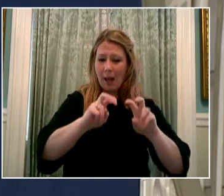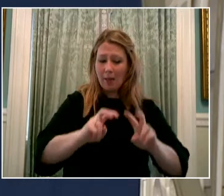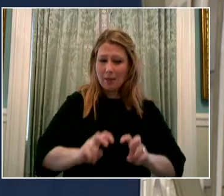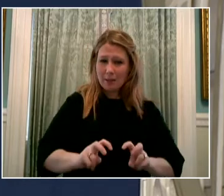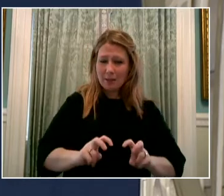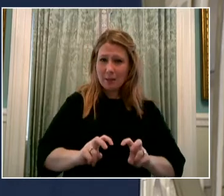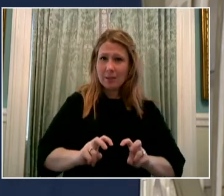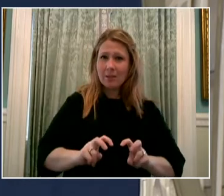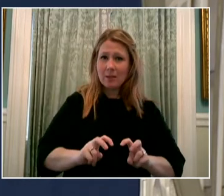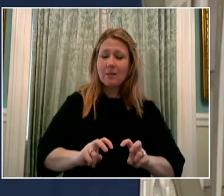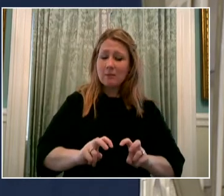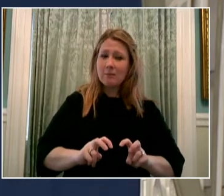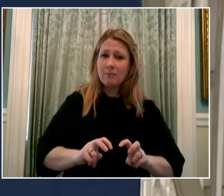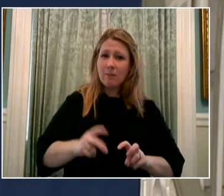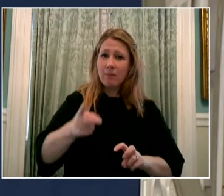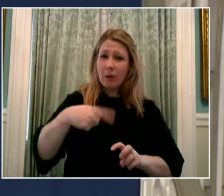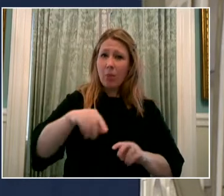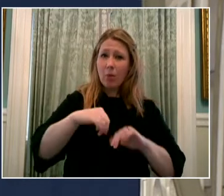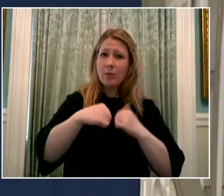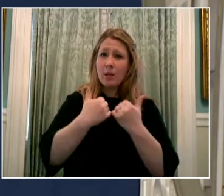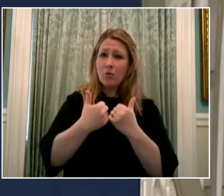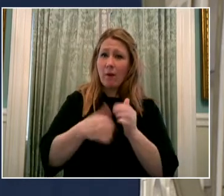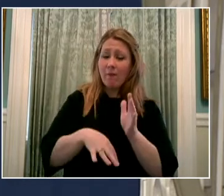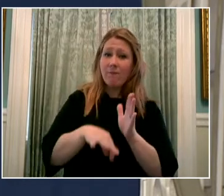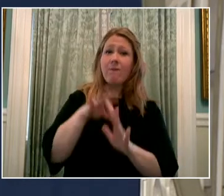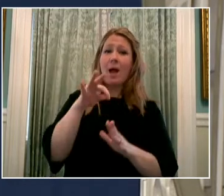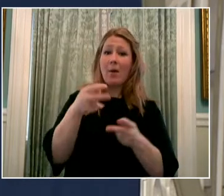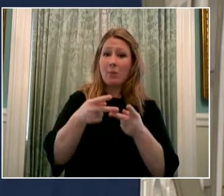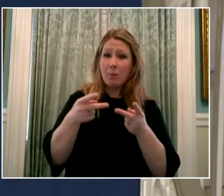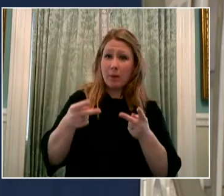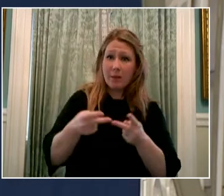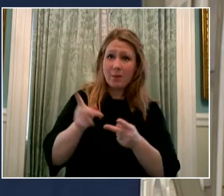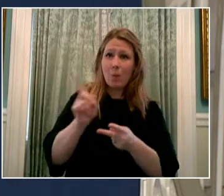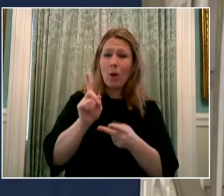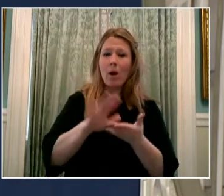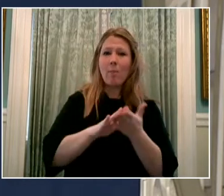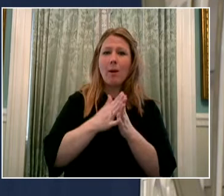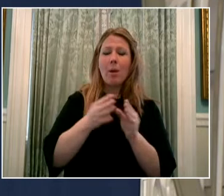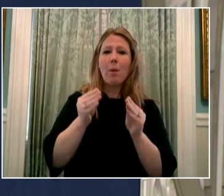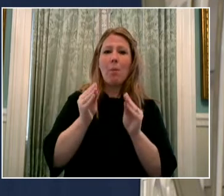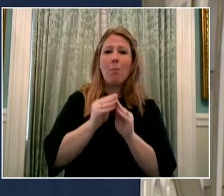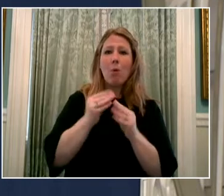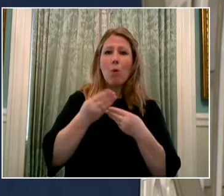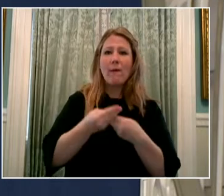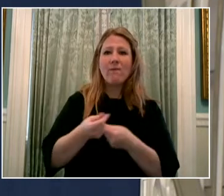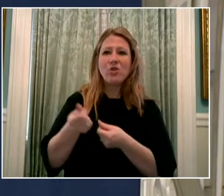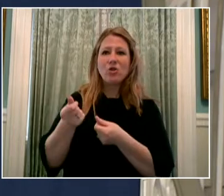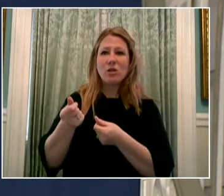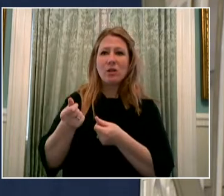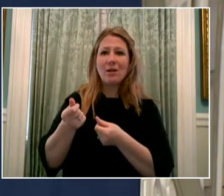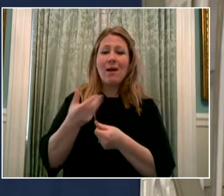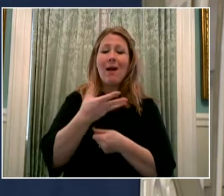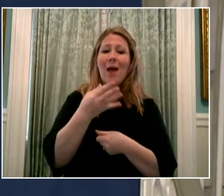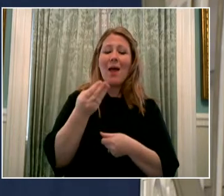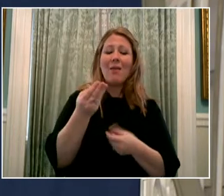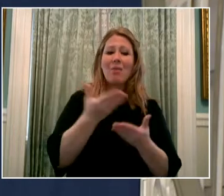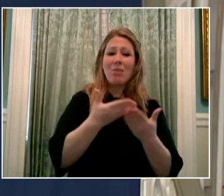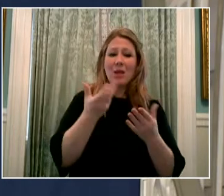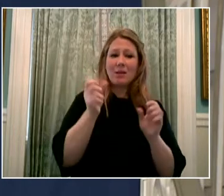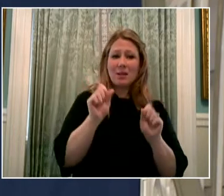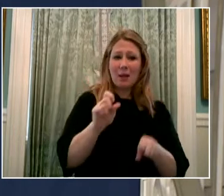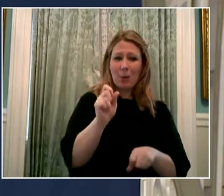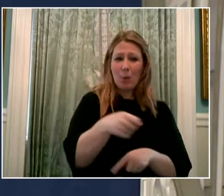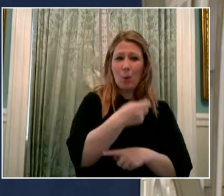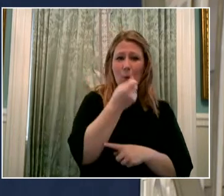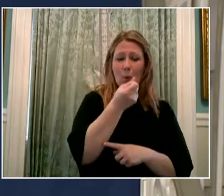they found places that we can be more efficient and stuff that we can place on hold. Some stuff we're saying, okay,